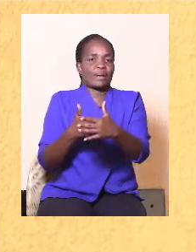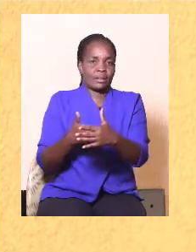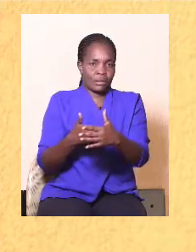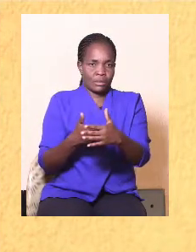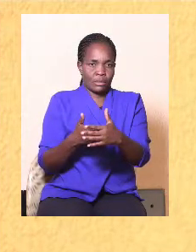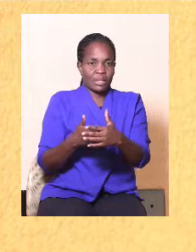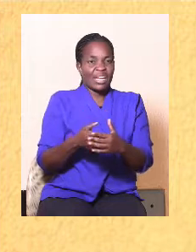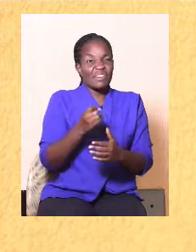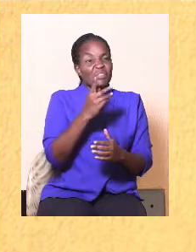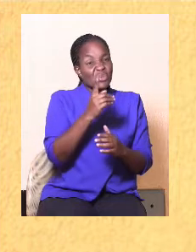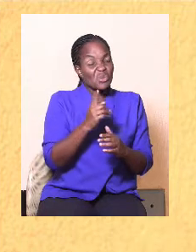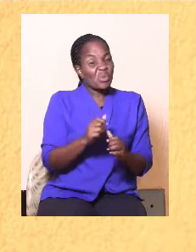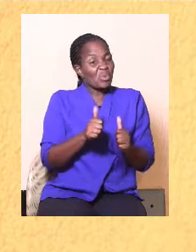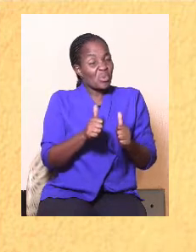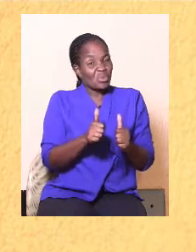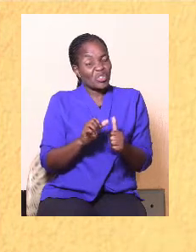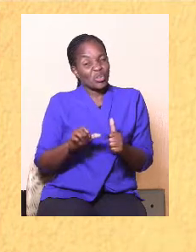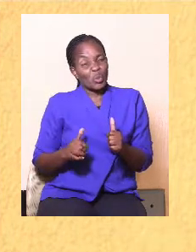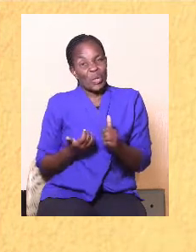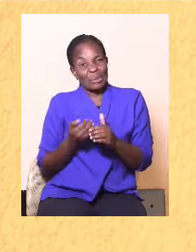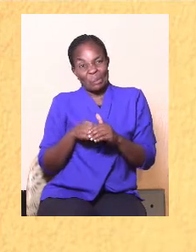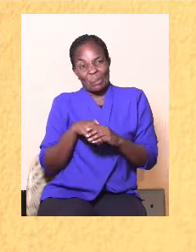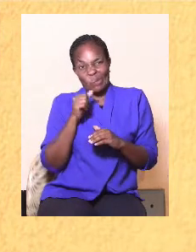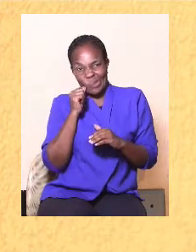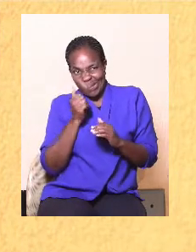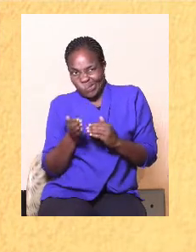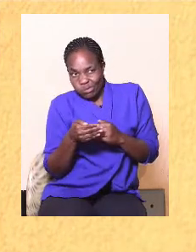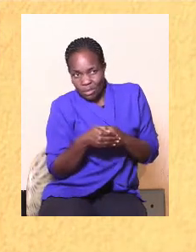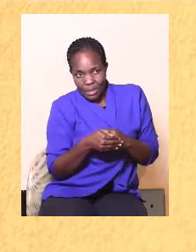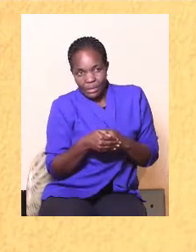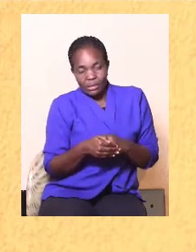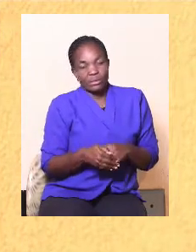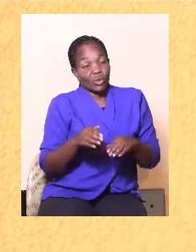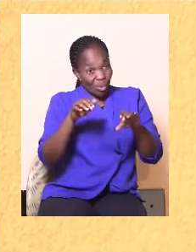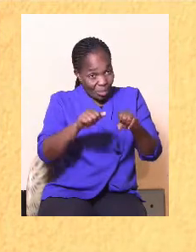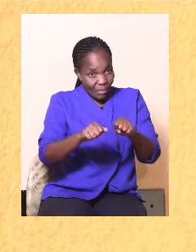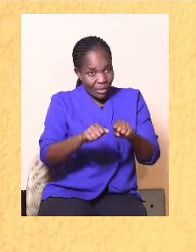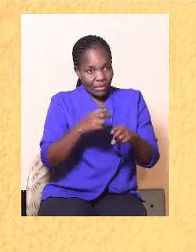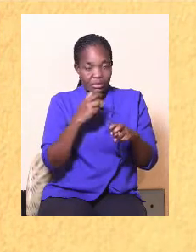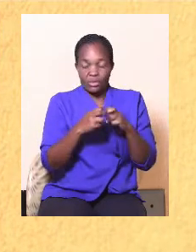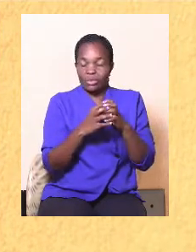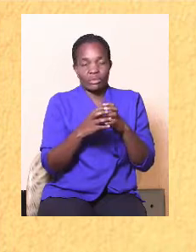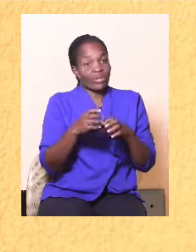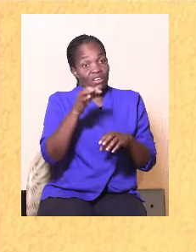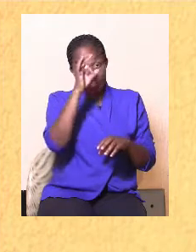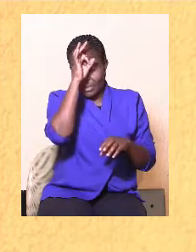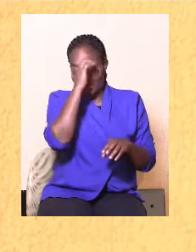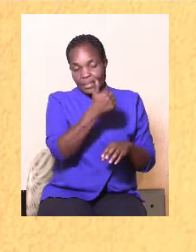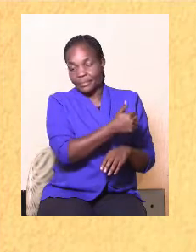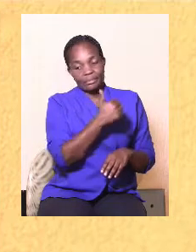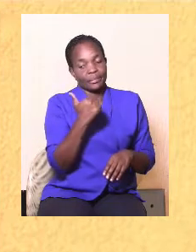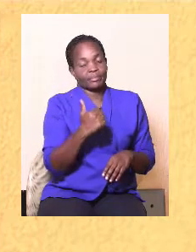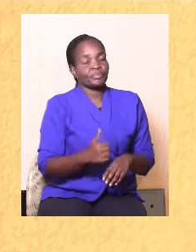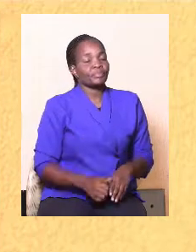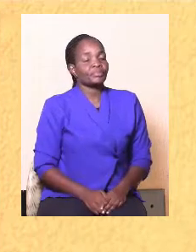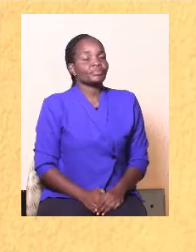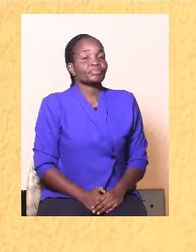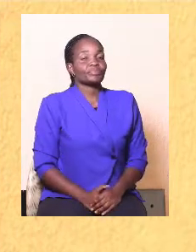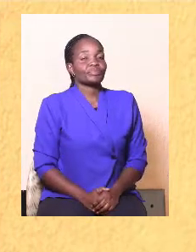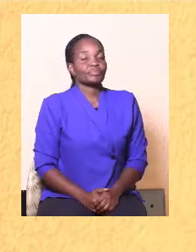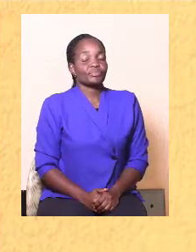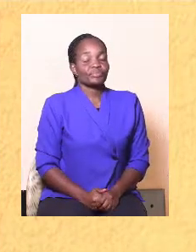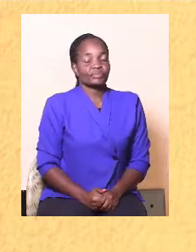attempt to abuse this program, there will be consequences. The police will do its work. We